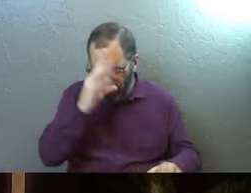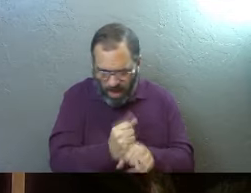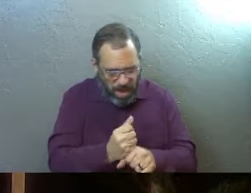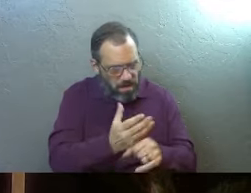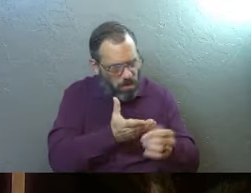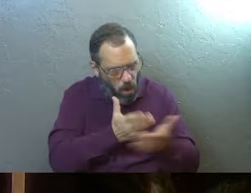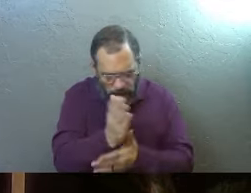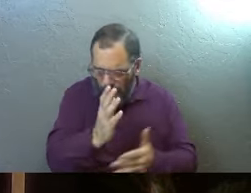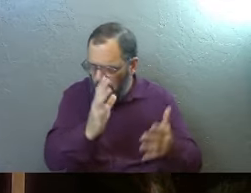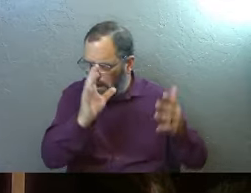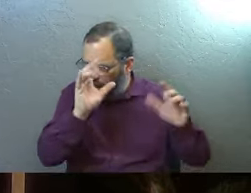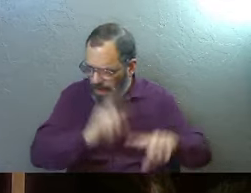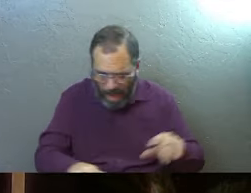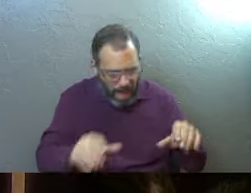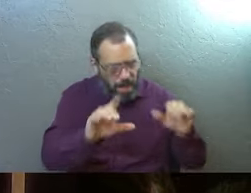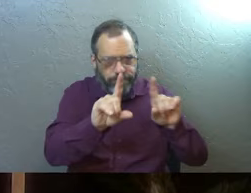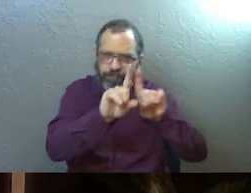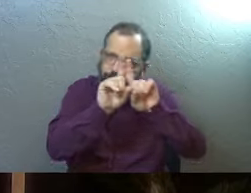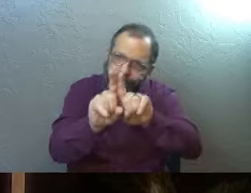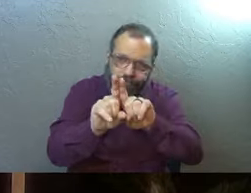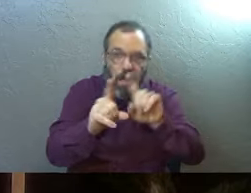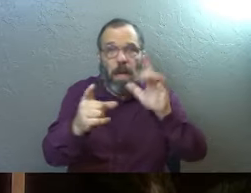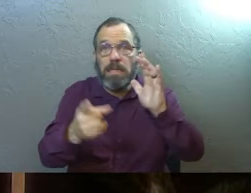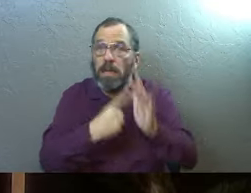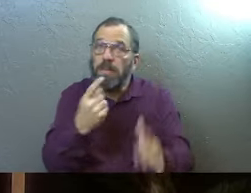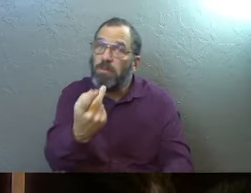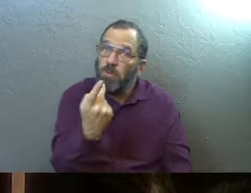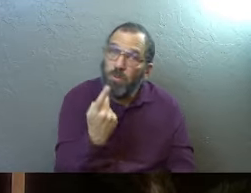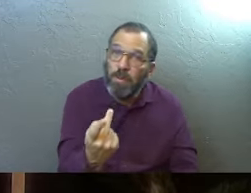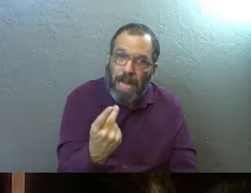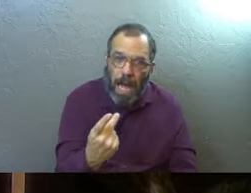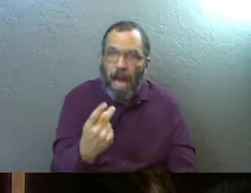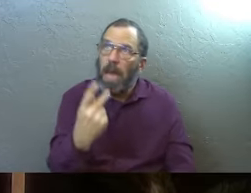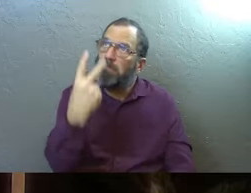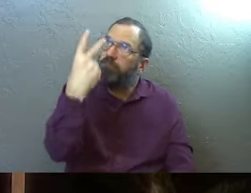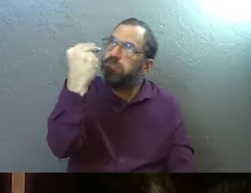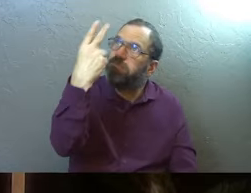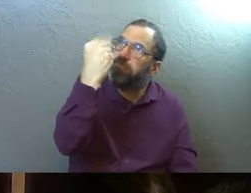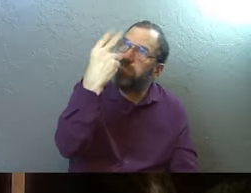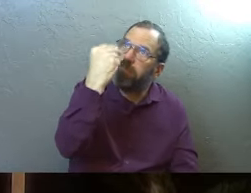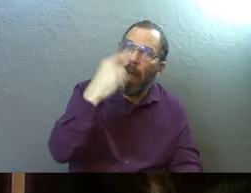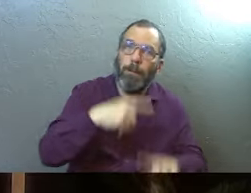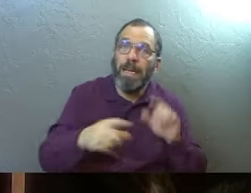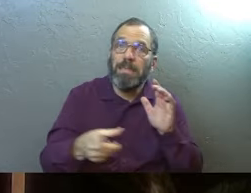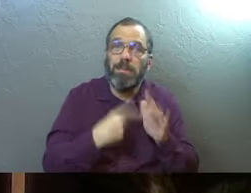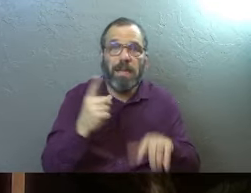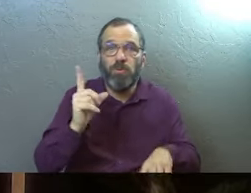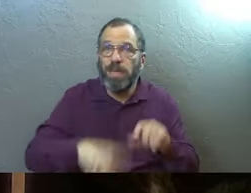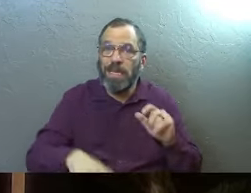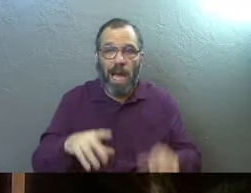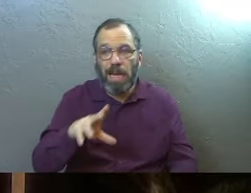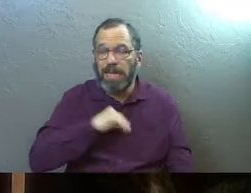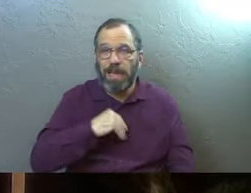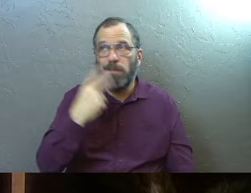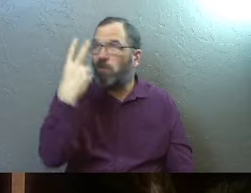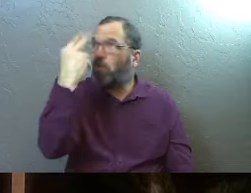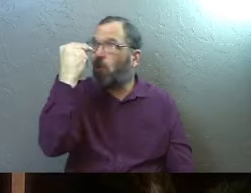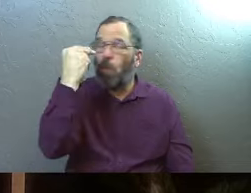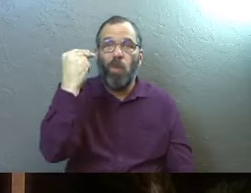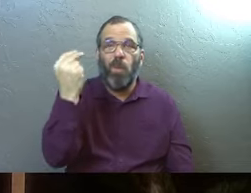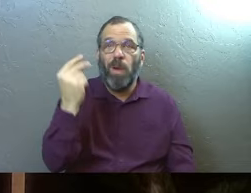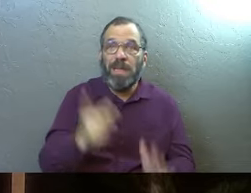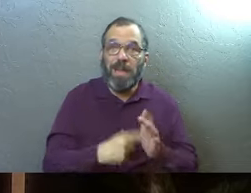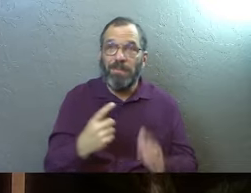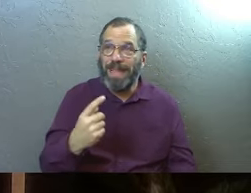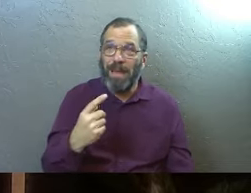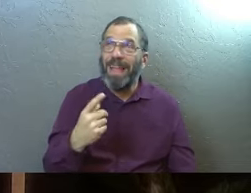could be okay. And you could stay close to God. And sometimes we can handle the no from God, but sometimes we can't. Sometimes